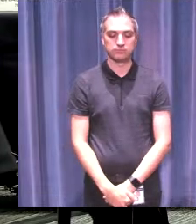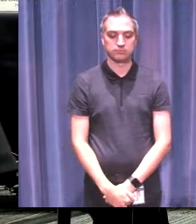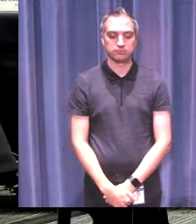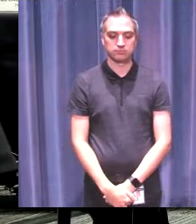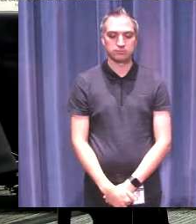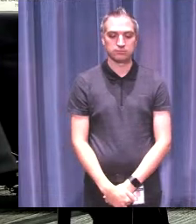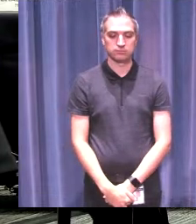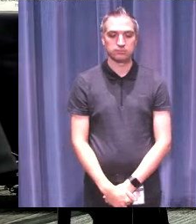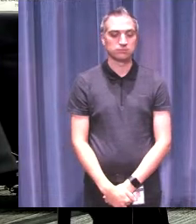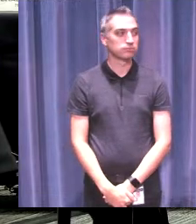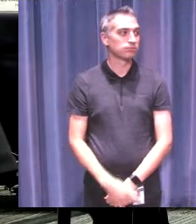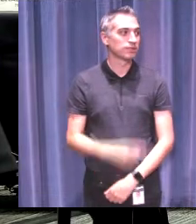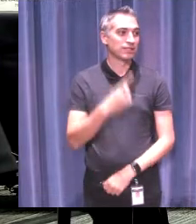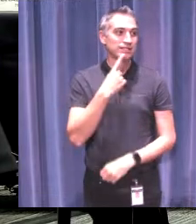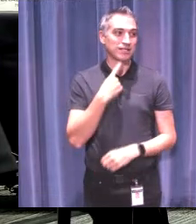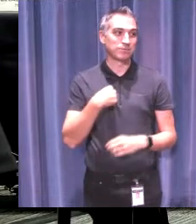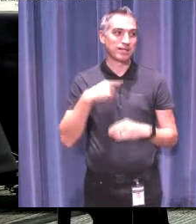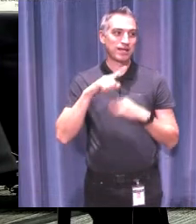talk to me about your notebook.